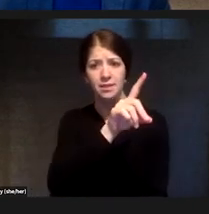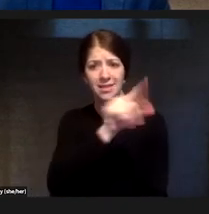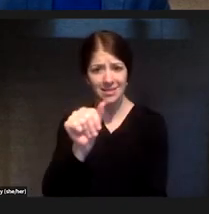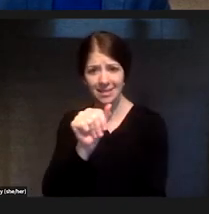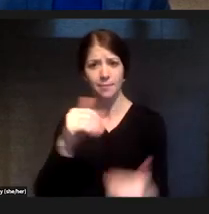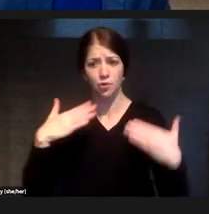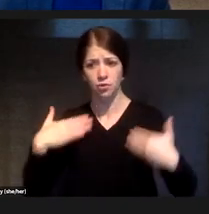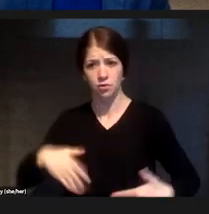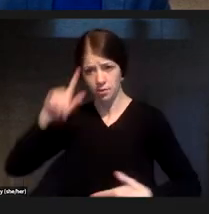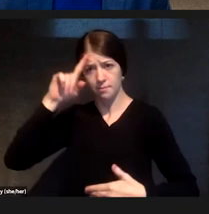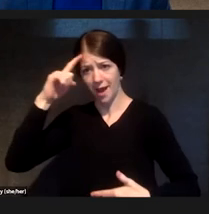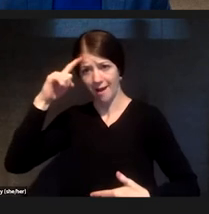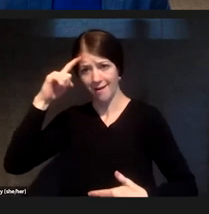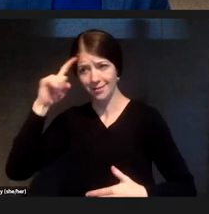fixed.